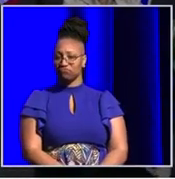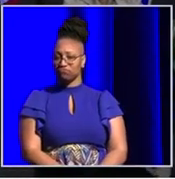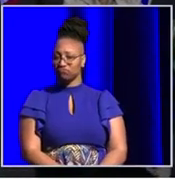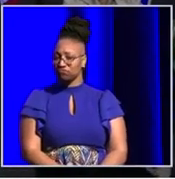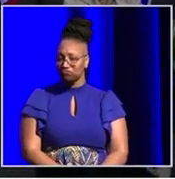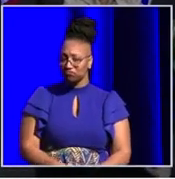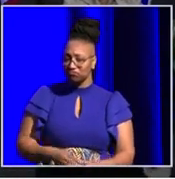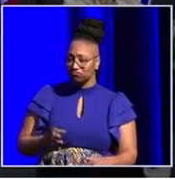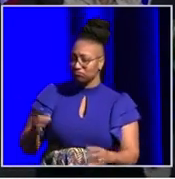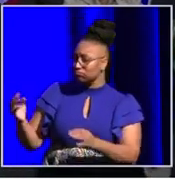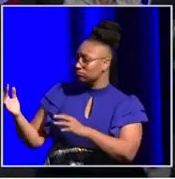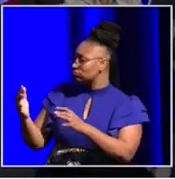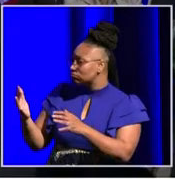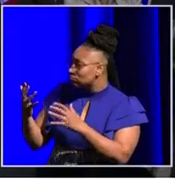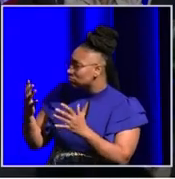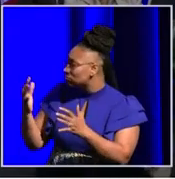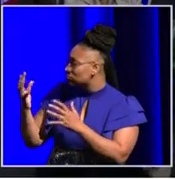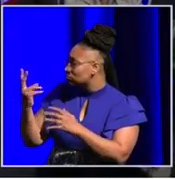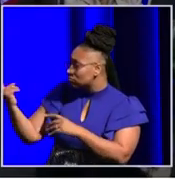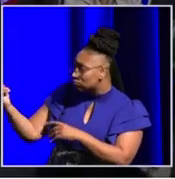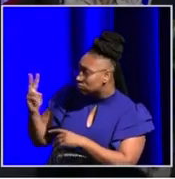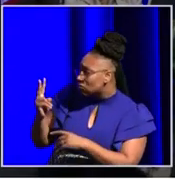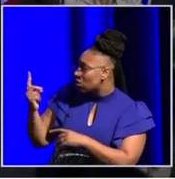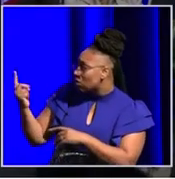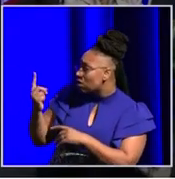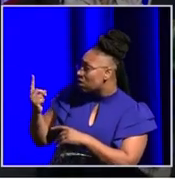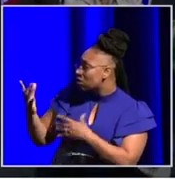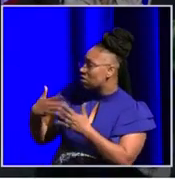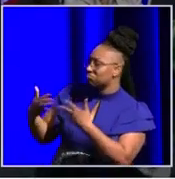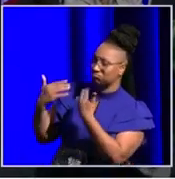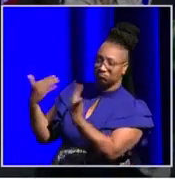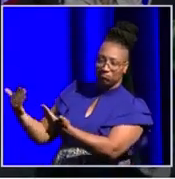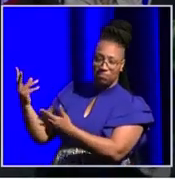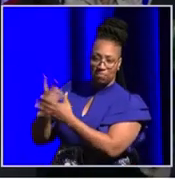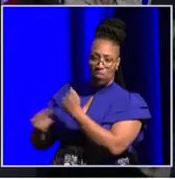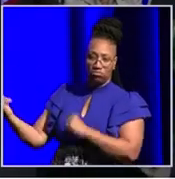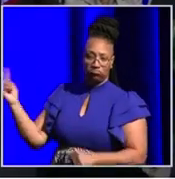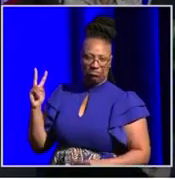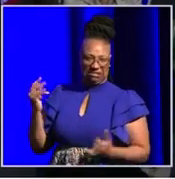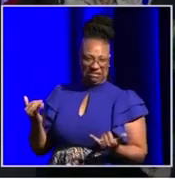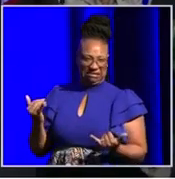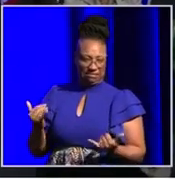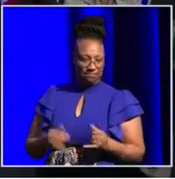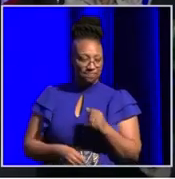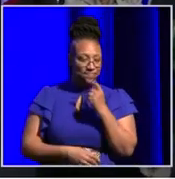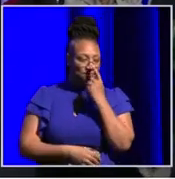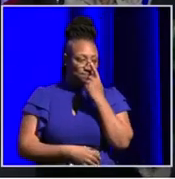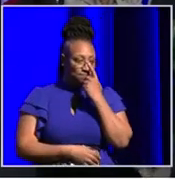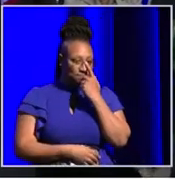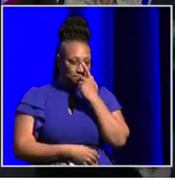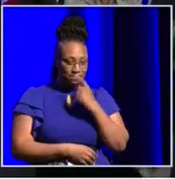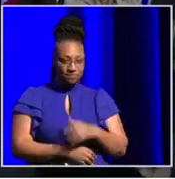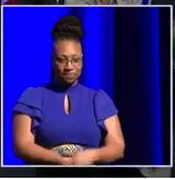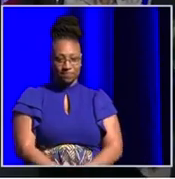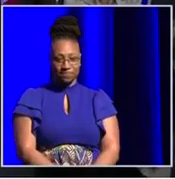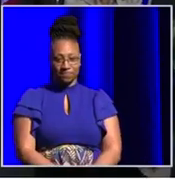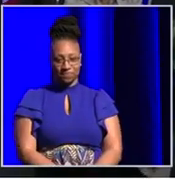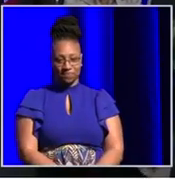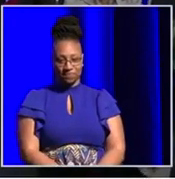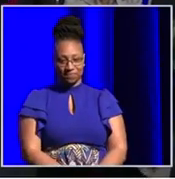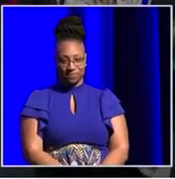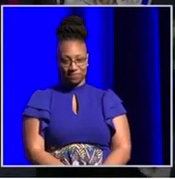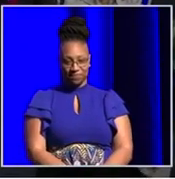No. Ms. Bonds asked if we wanted her up here. We always want you up here. Honorable Anita D. Bonds, the Council Member at Large,